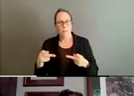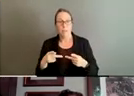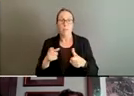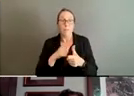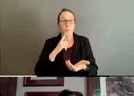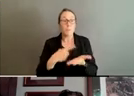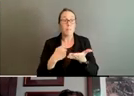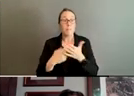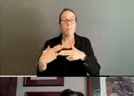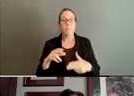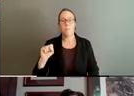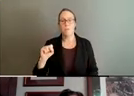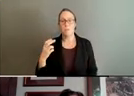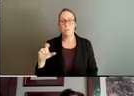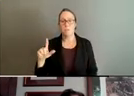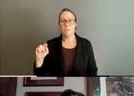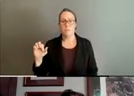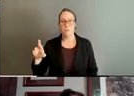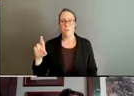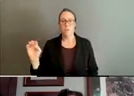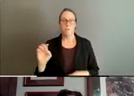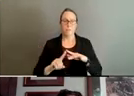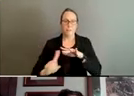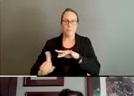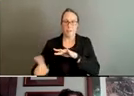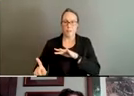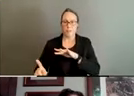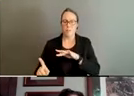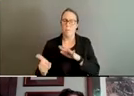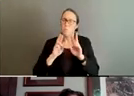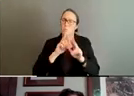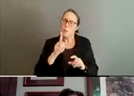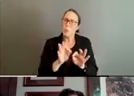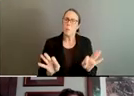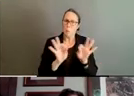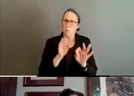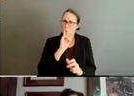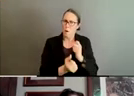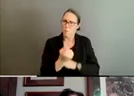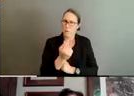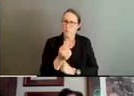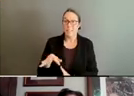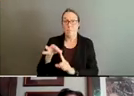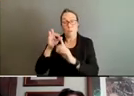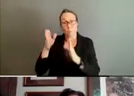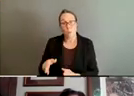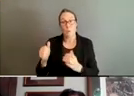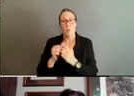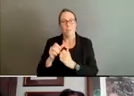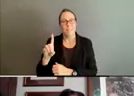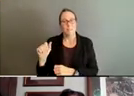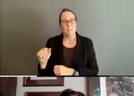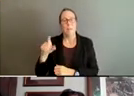important for everybody, but especially for individuals with a disability or an access and functional need, is to maintain a list of